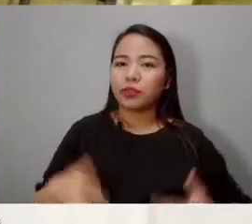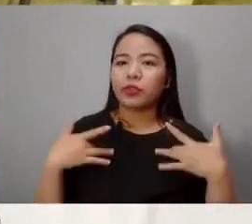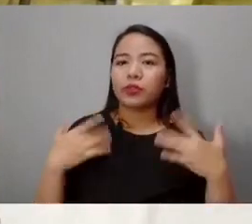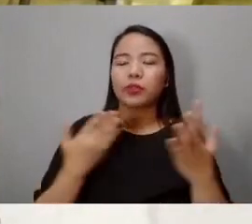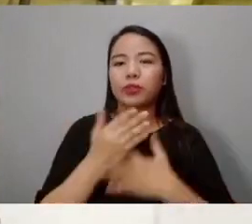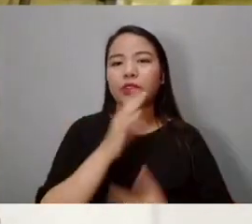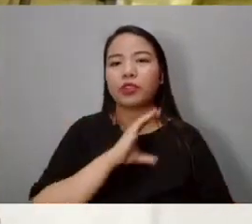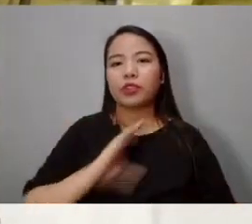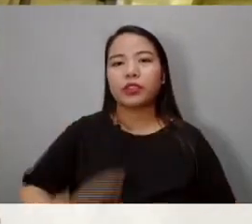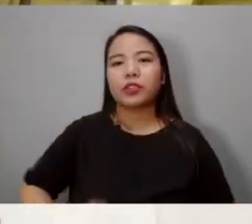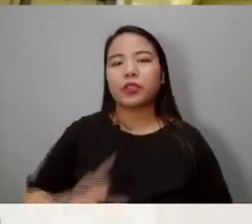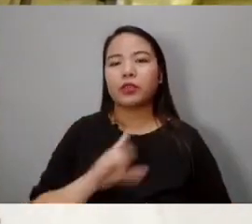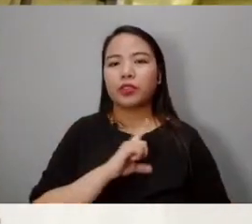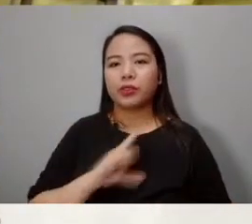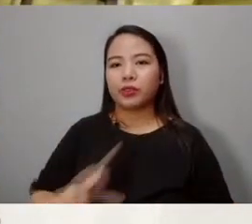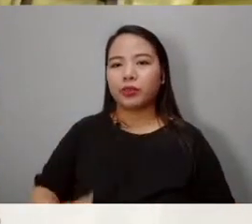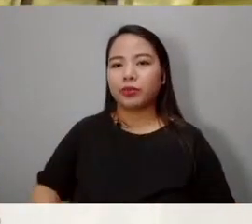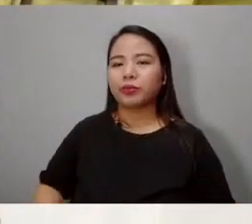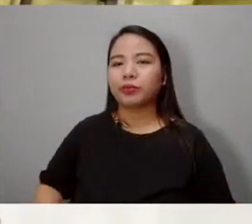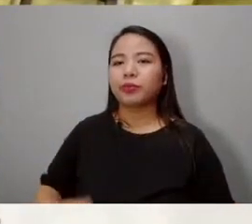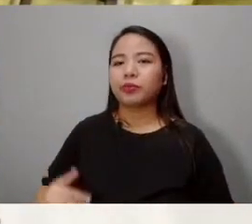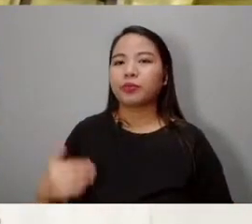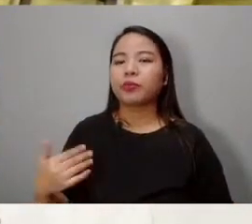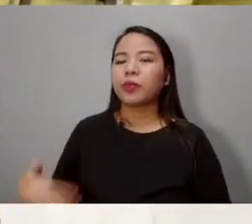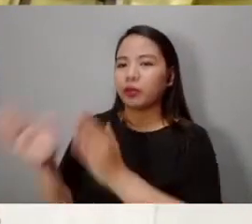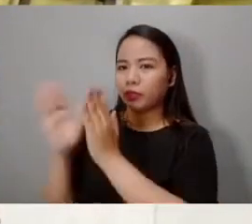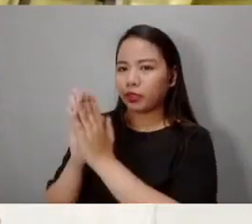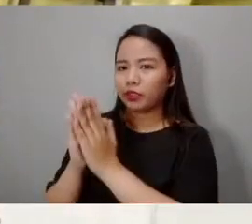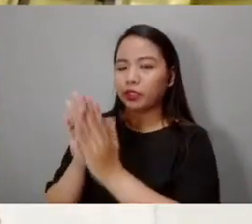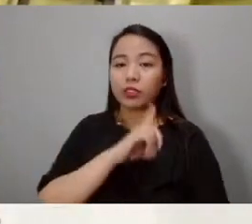Lord. The Lord be with you.